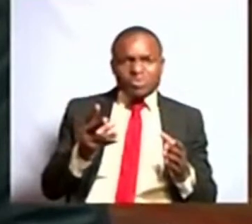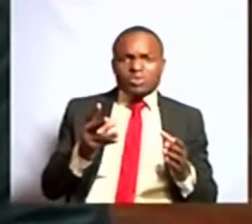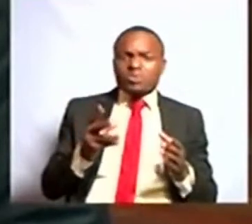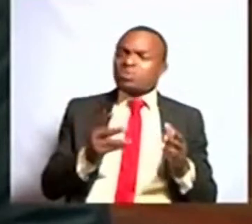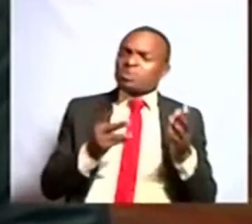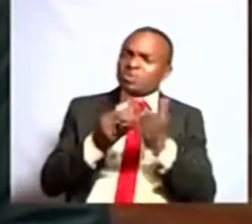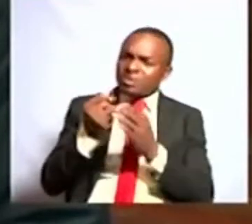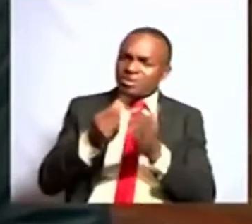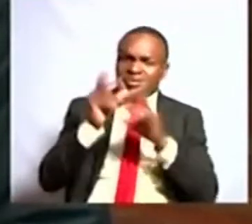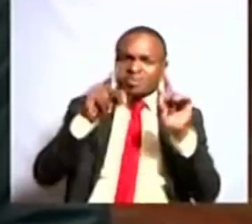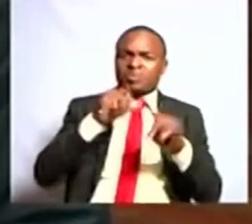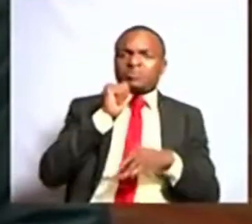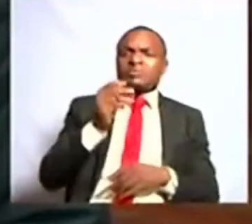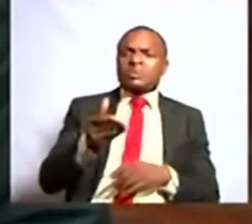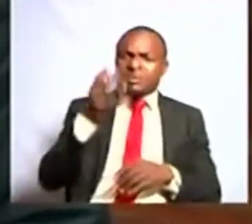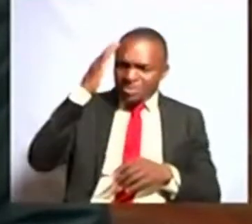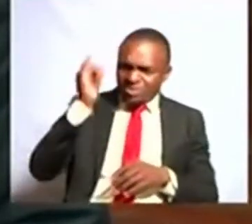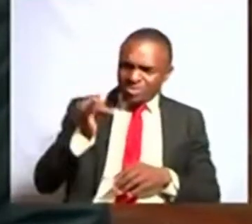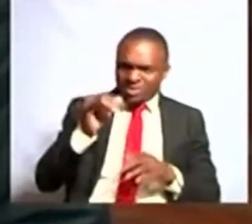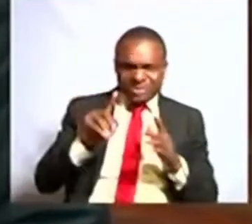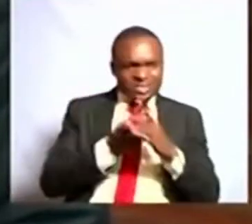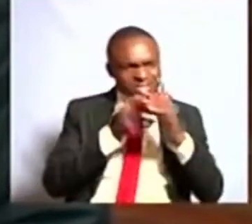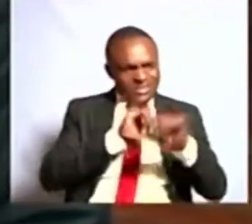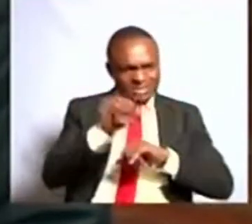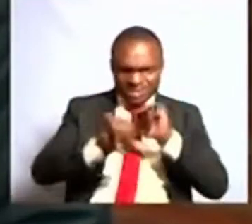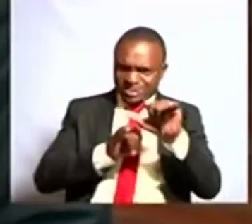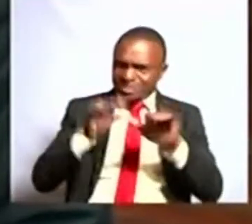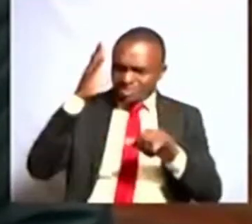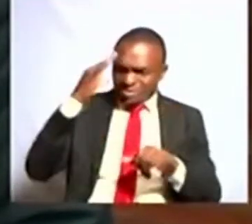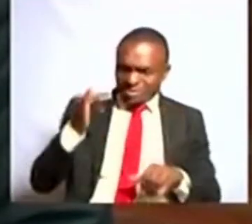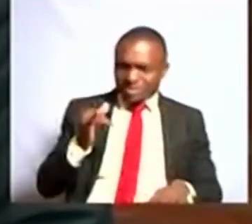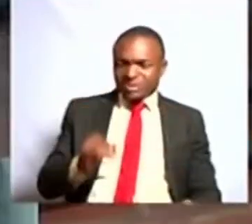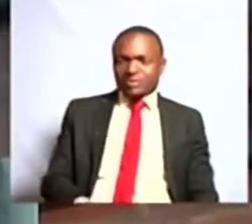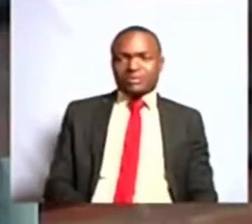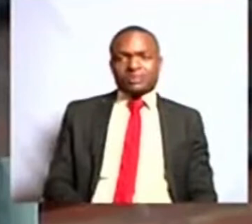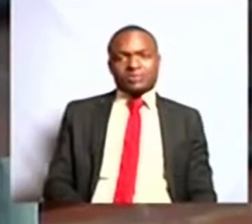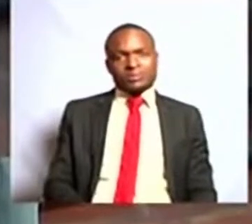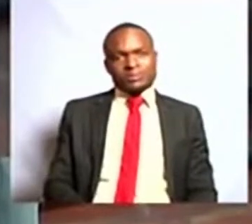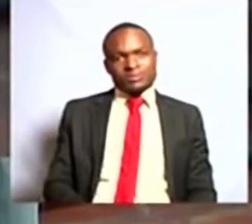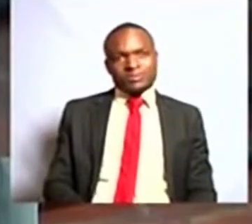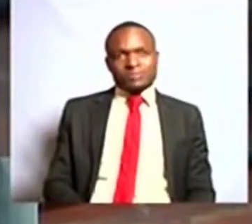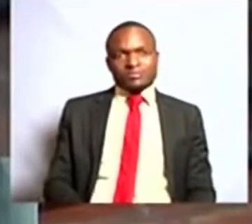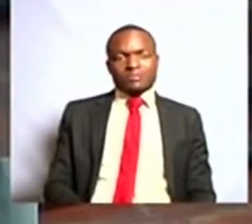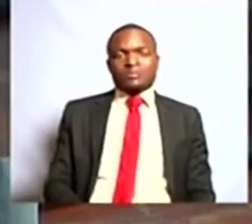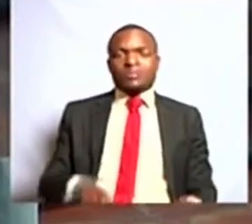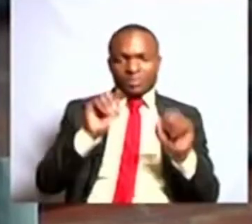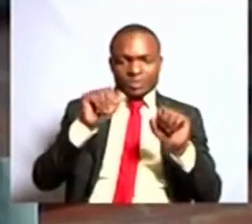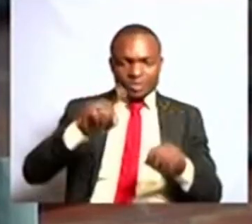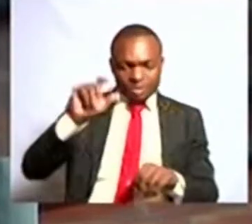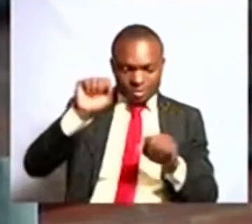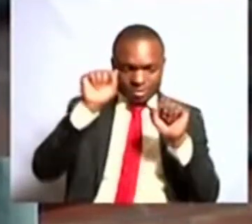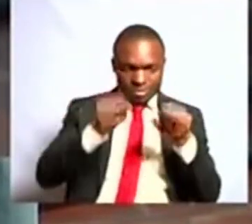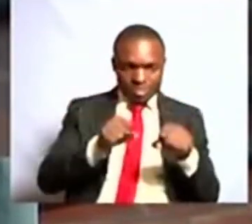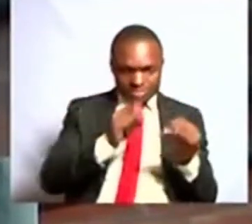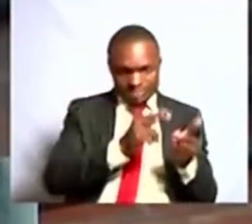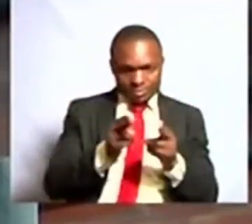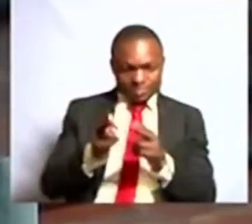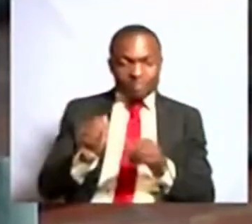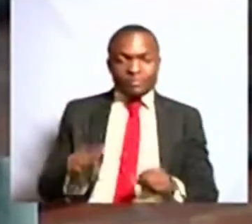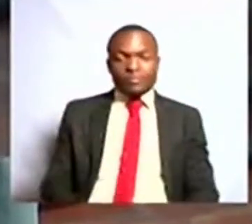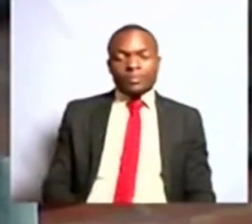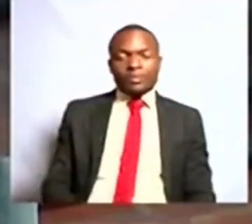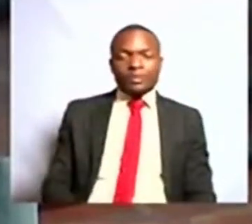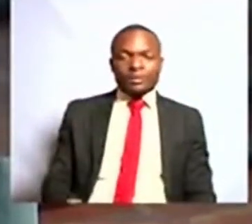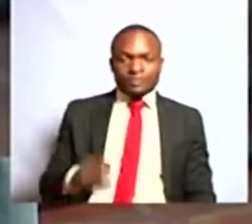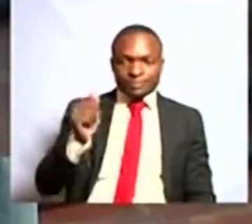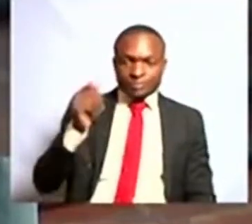person was not actually there? Why should you start doing such things? Yes, let the PS answer now. Maybe